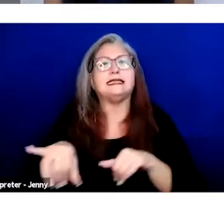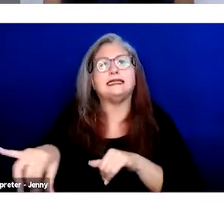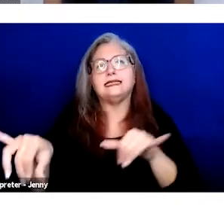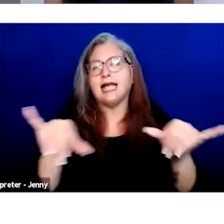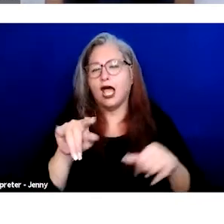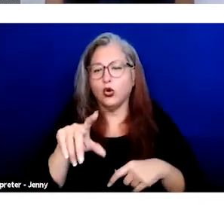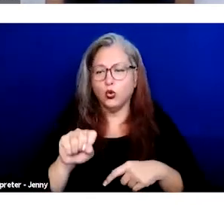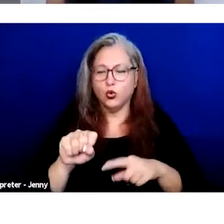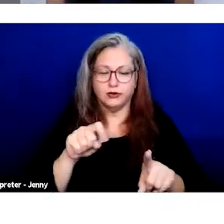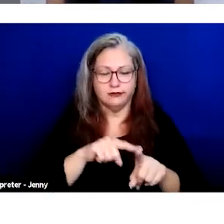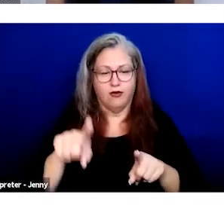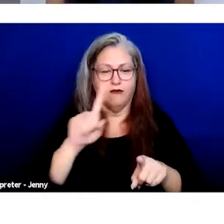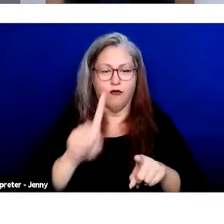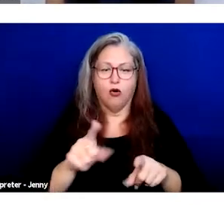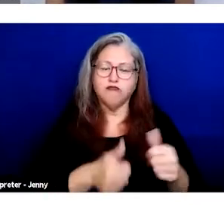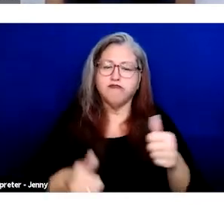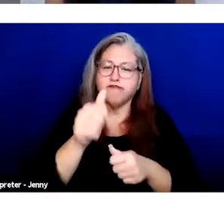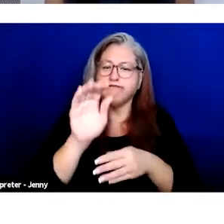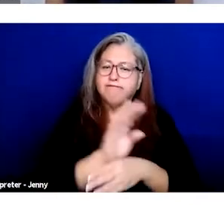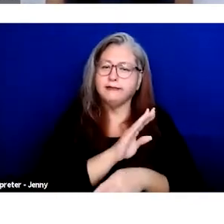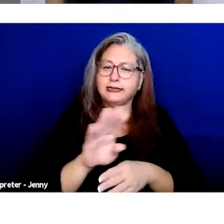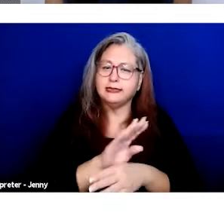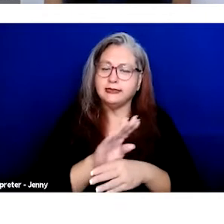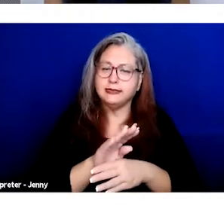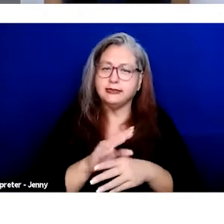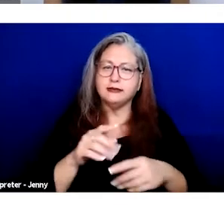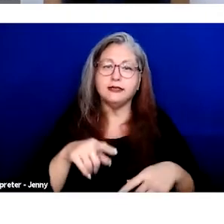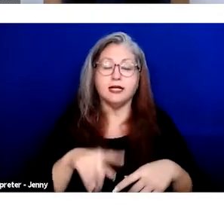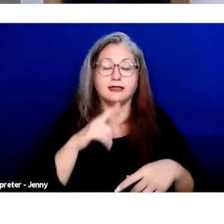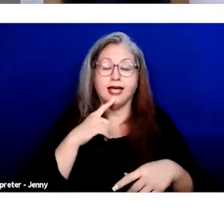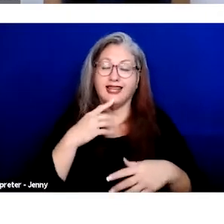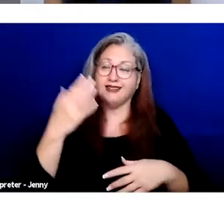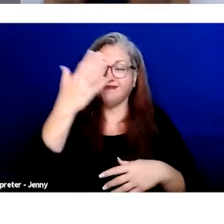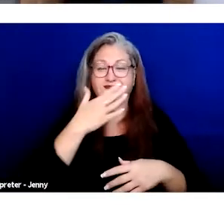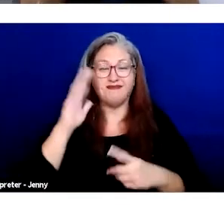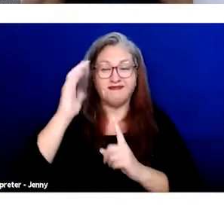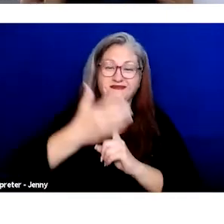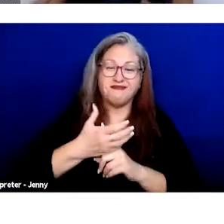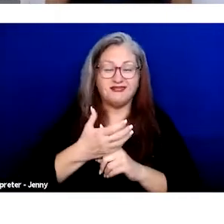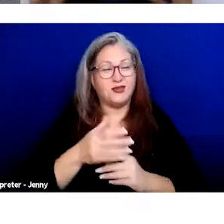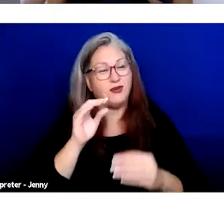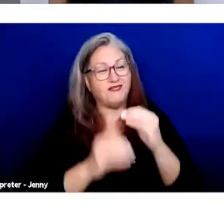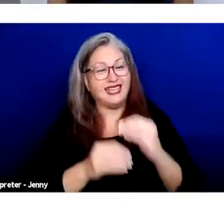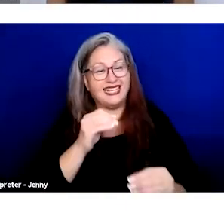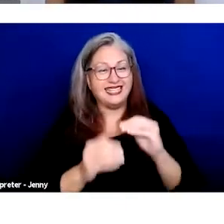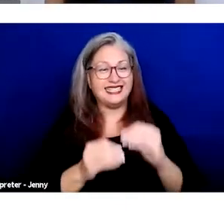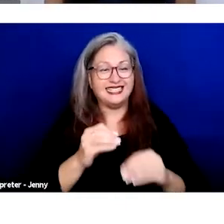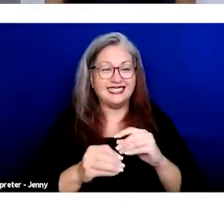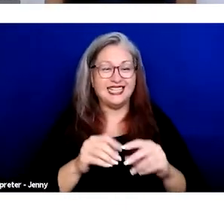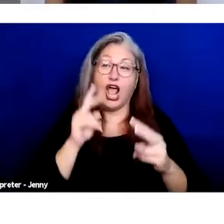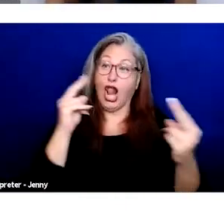of corporate diversity practices. They're public-facing fixes that operate in the arena of the